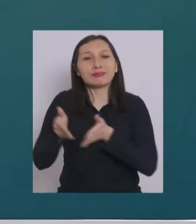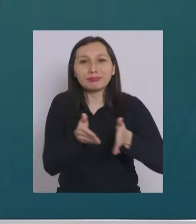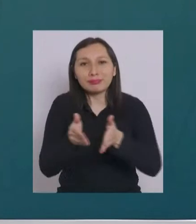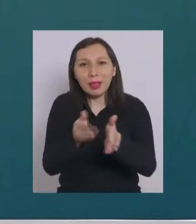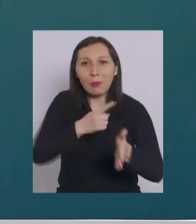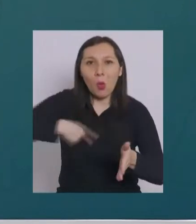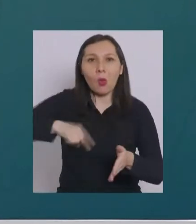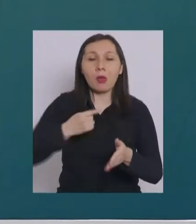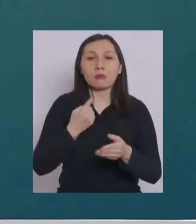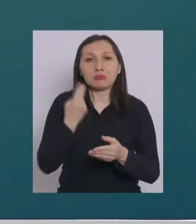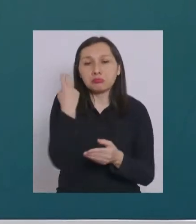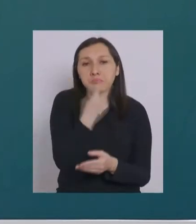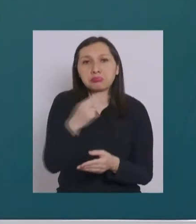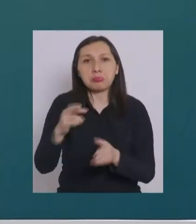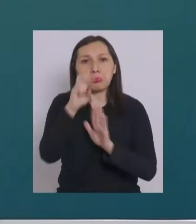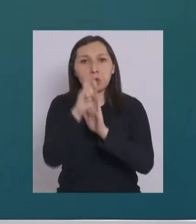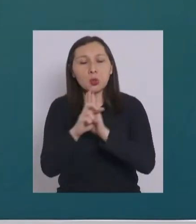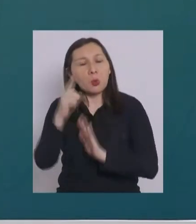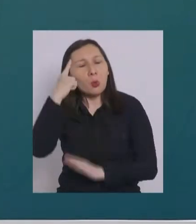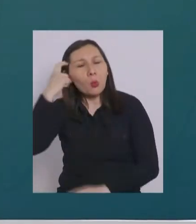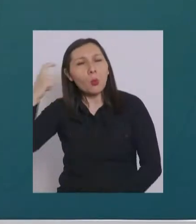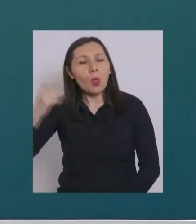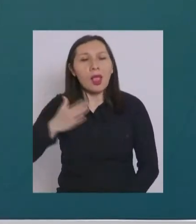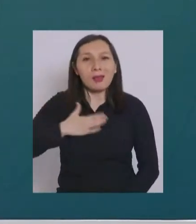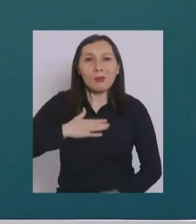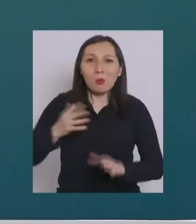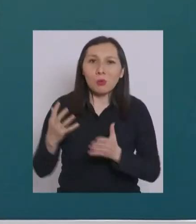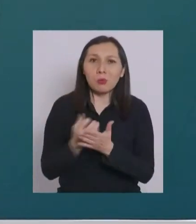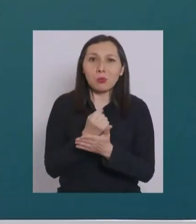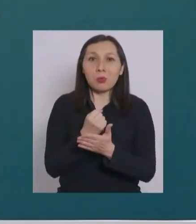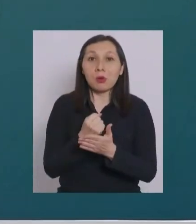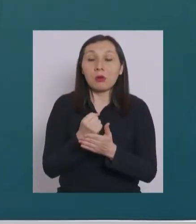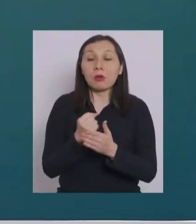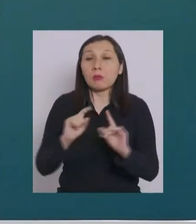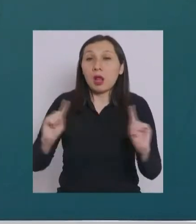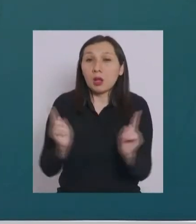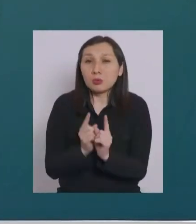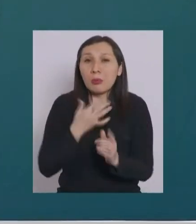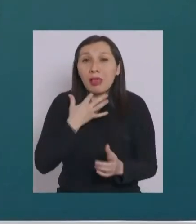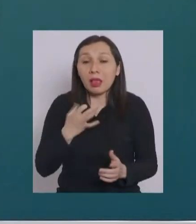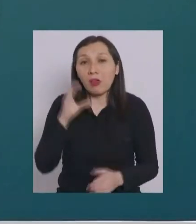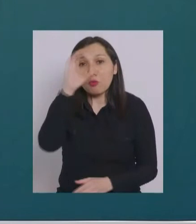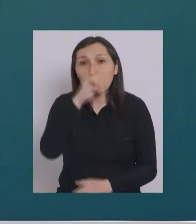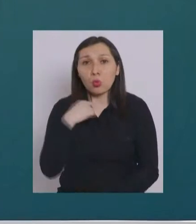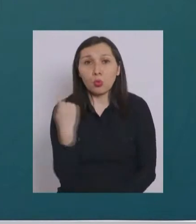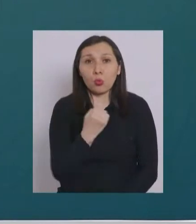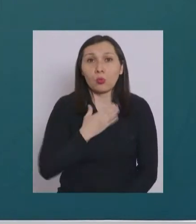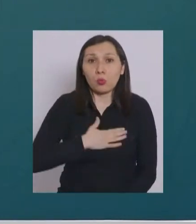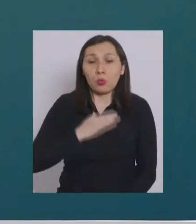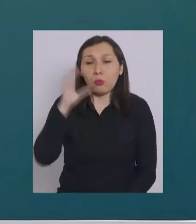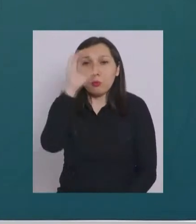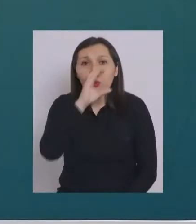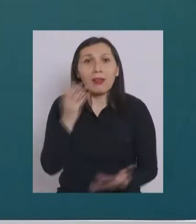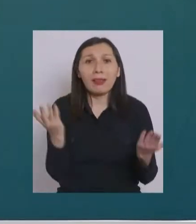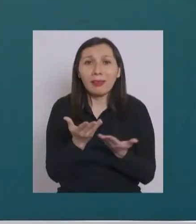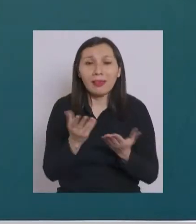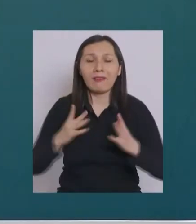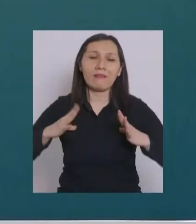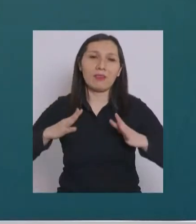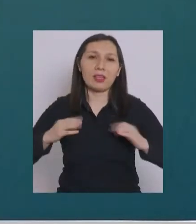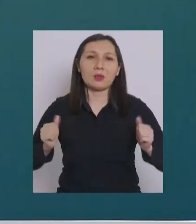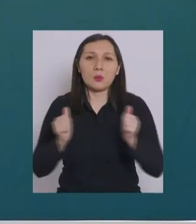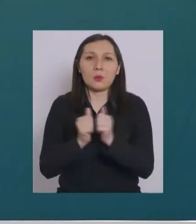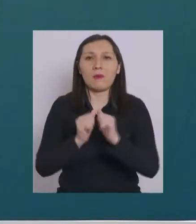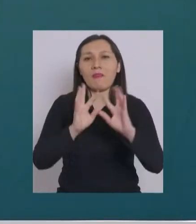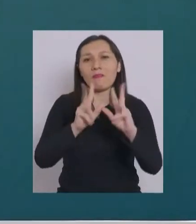can resume our paths to achieve our projects and fulfill our dreams, and some to search what we all search